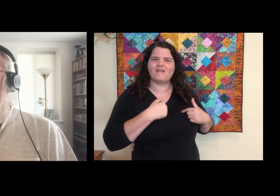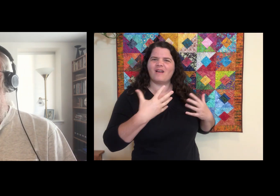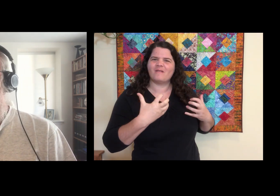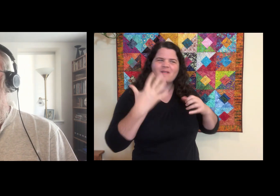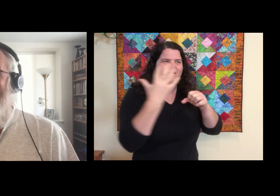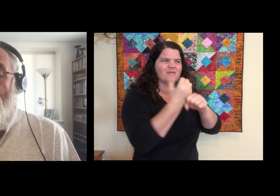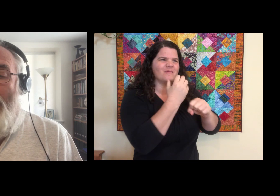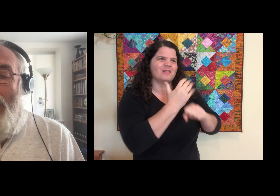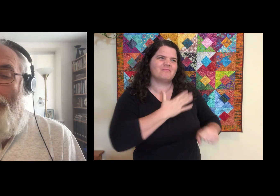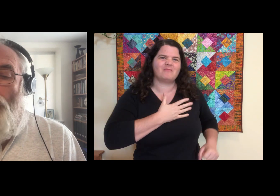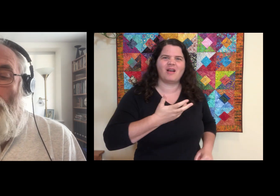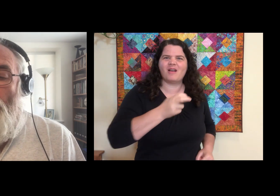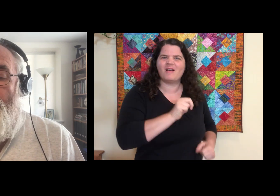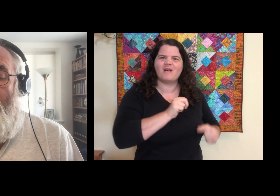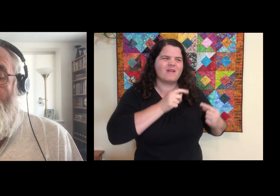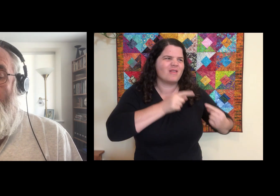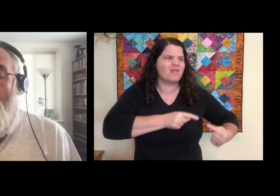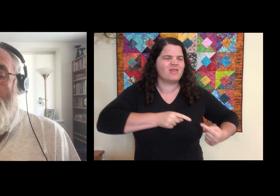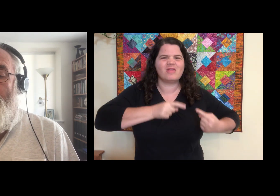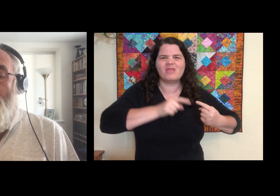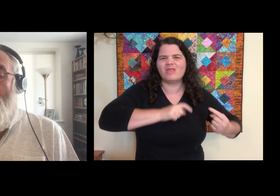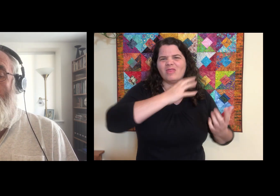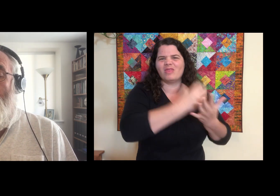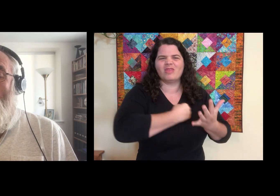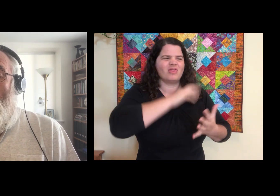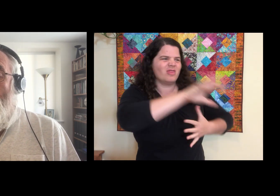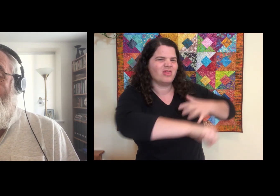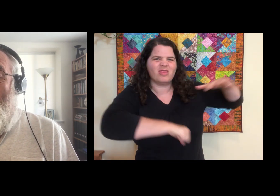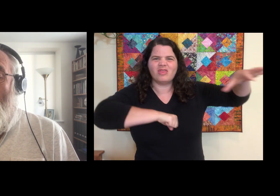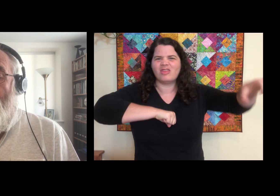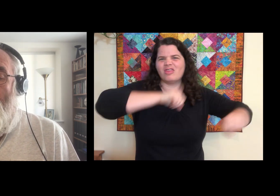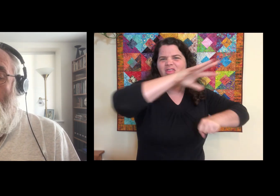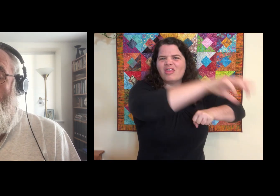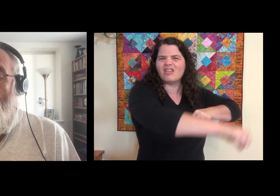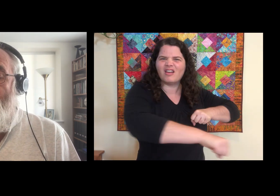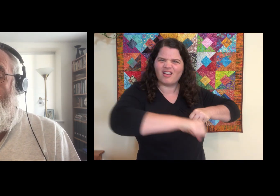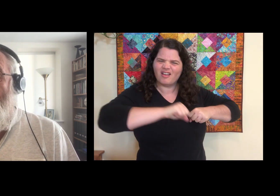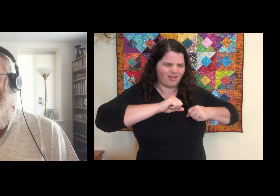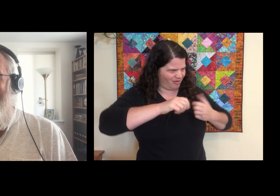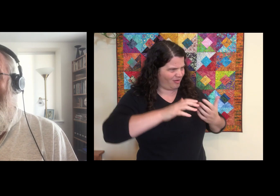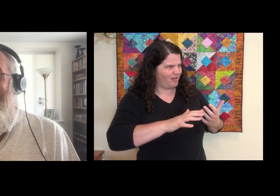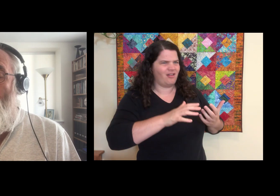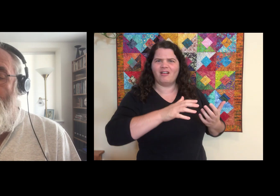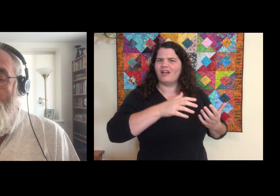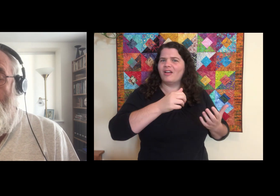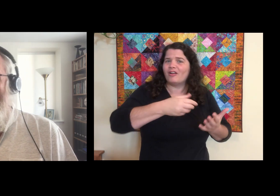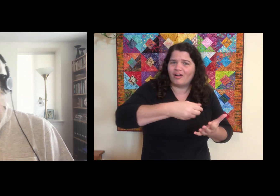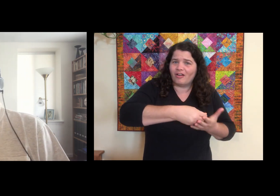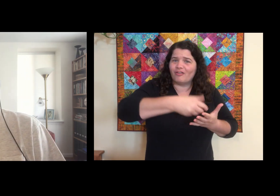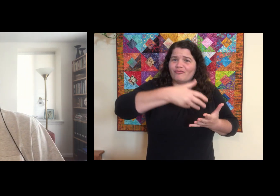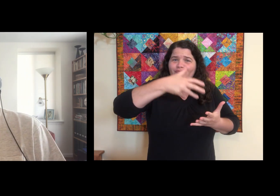whose citizens grab more than they need, who suck the riches from